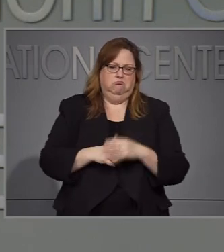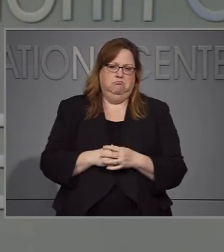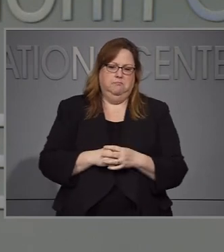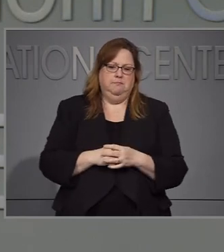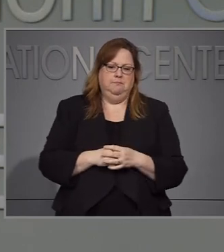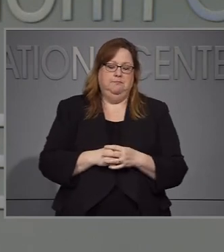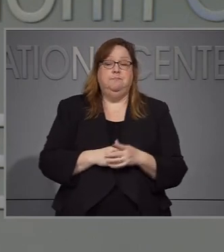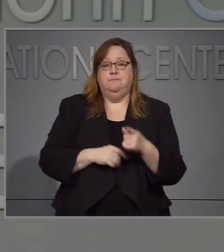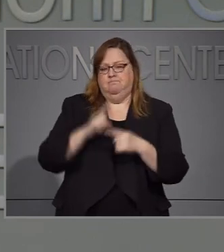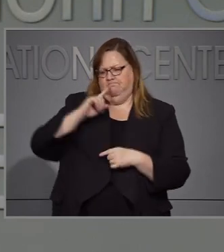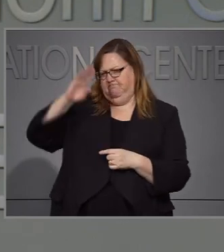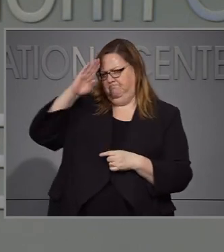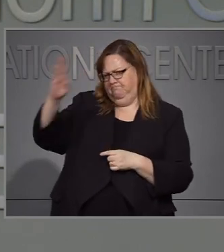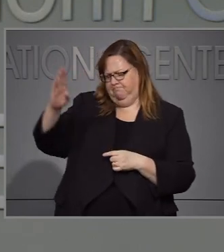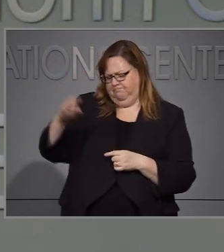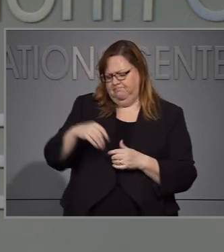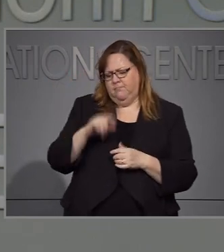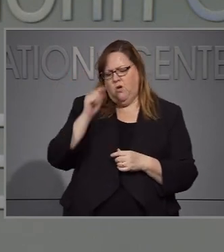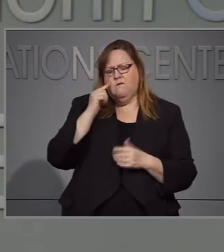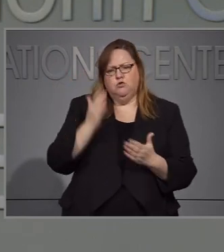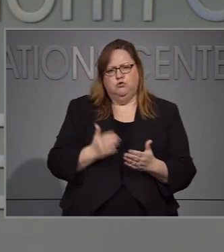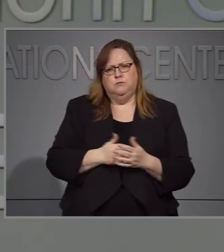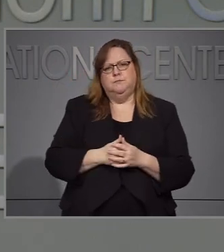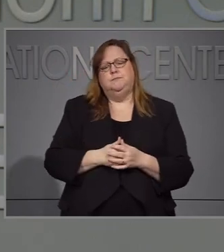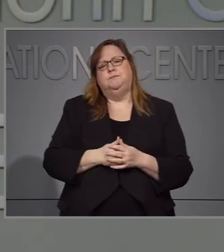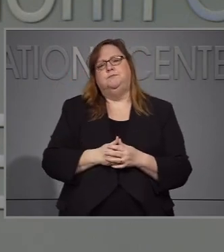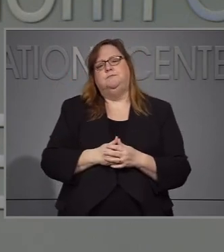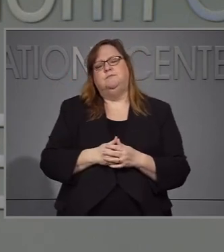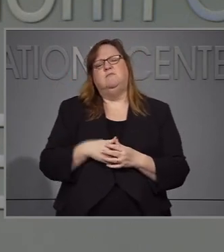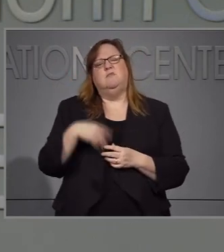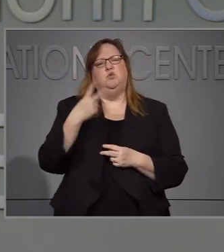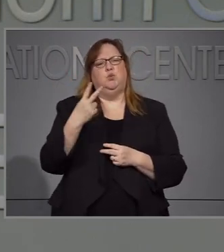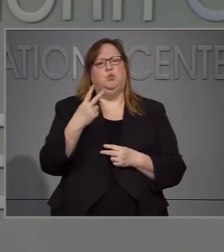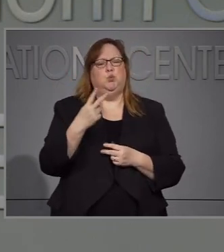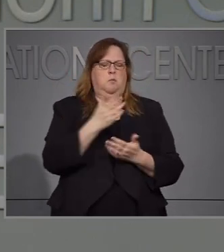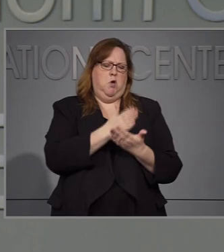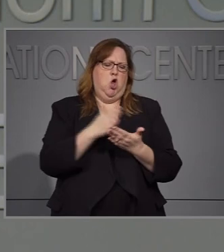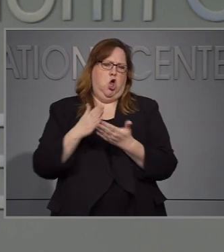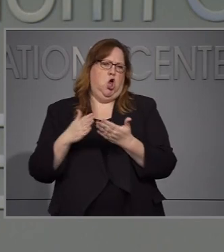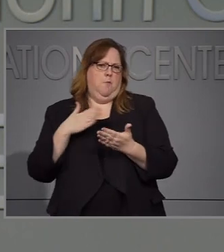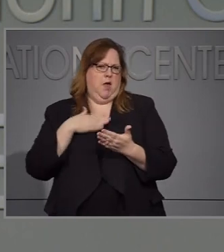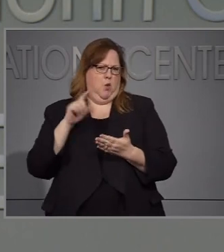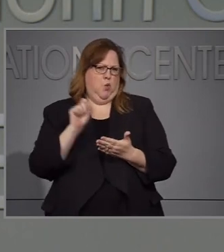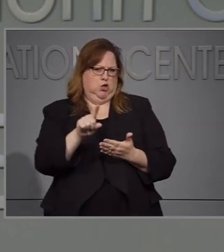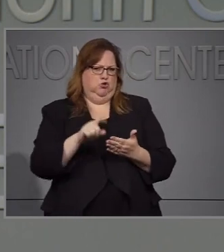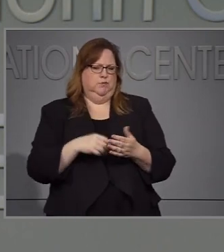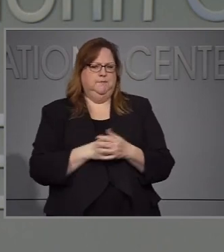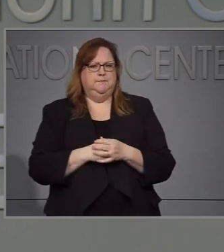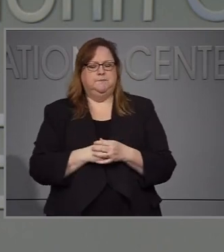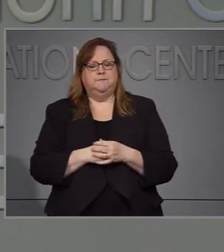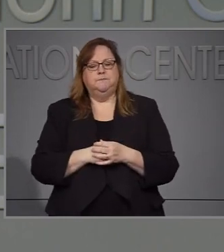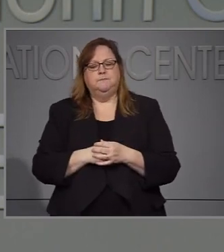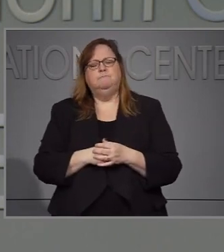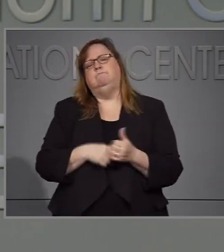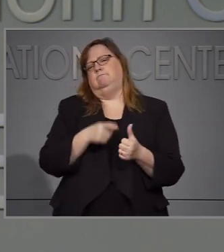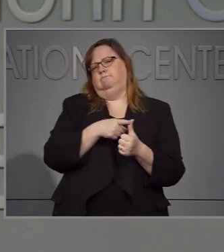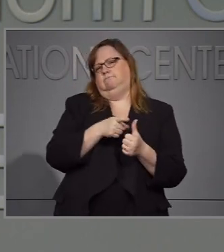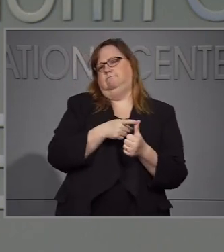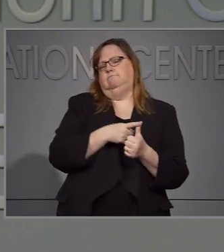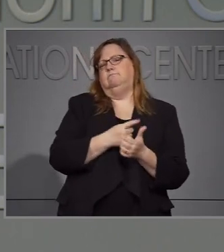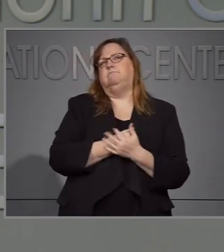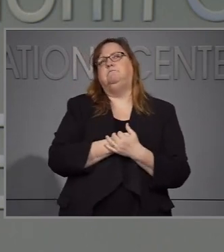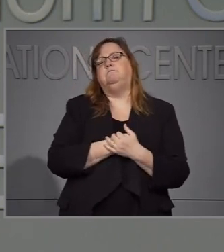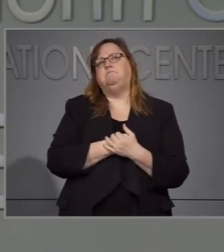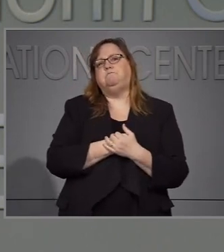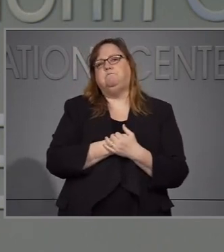Hello, Governor. This is Richard Craver with the Winston-Salem Journal. I have a two-part question for you to end with. First of all, when